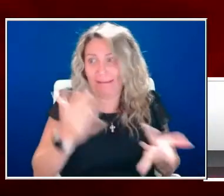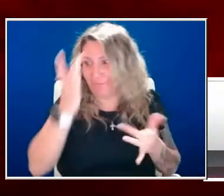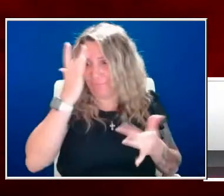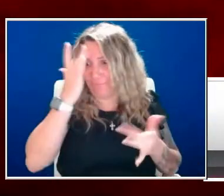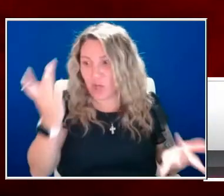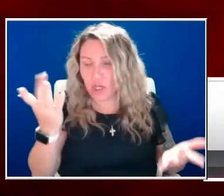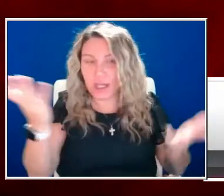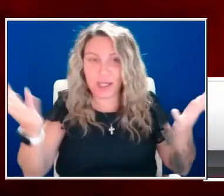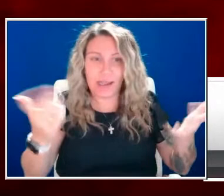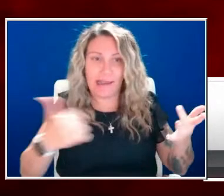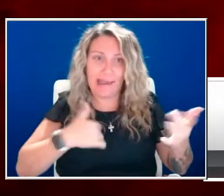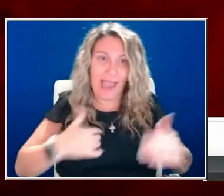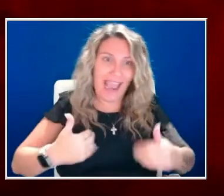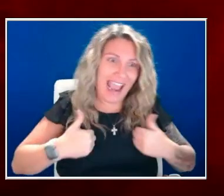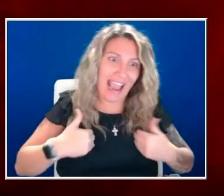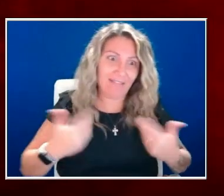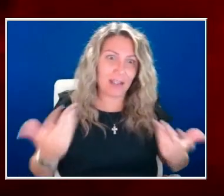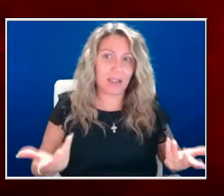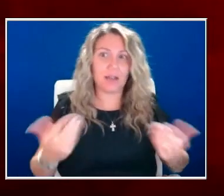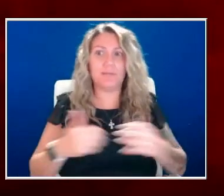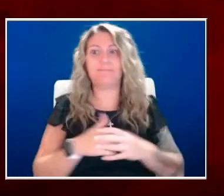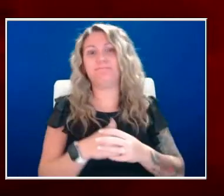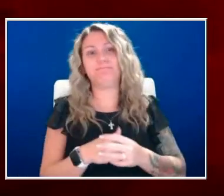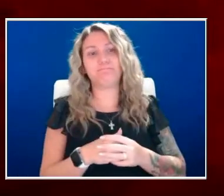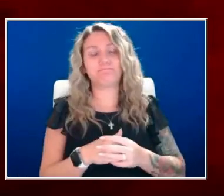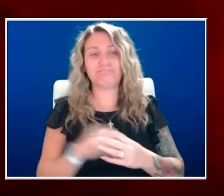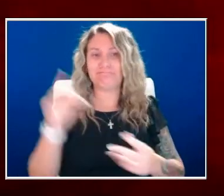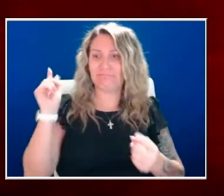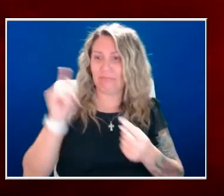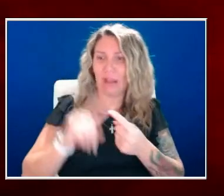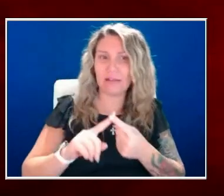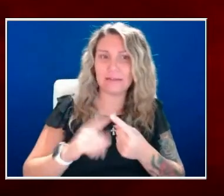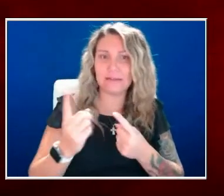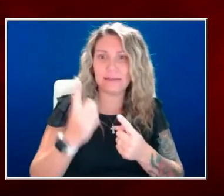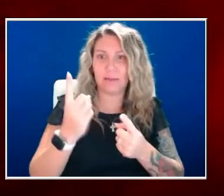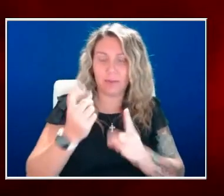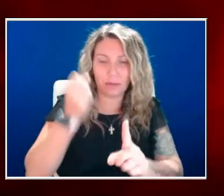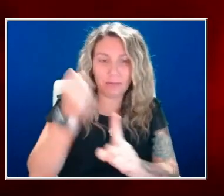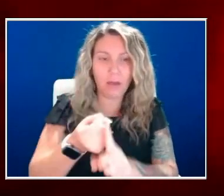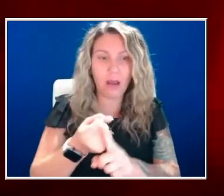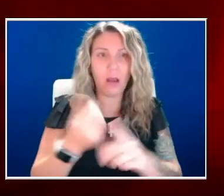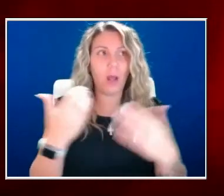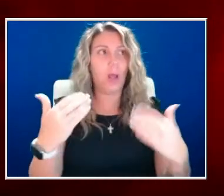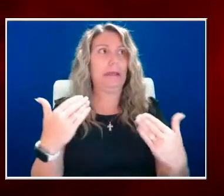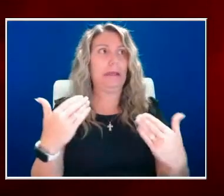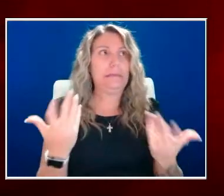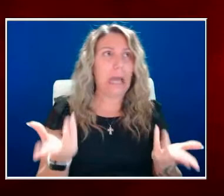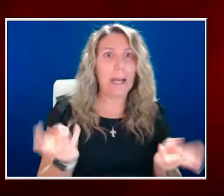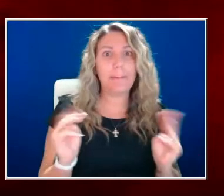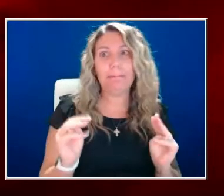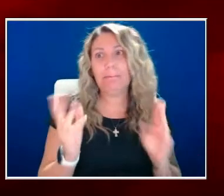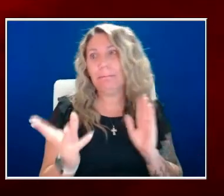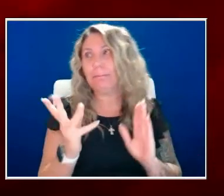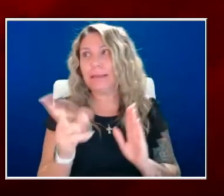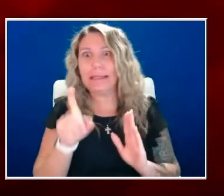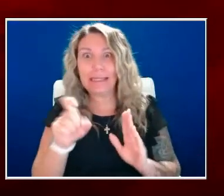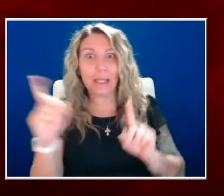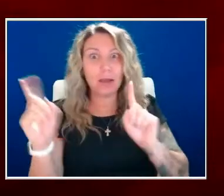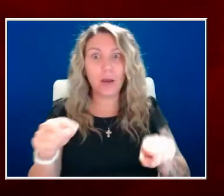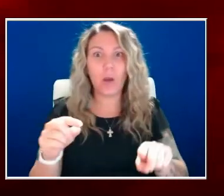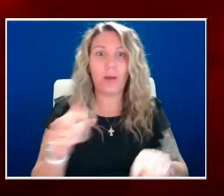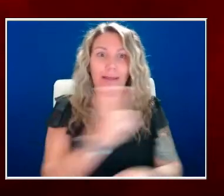I have it until something like this happens. It's like, I gotta go to the hospital.